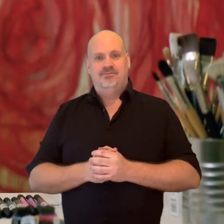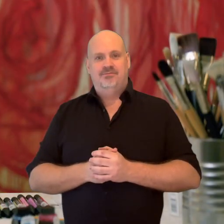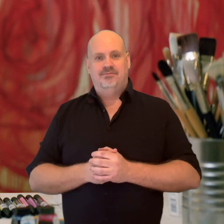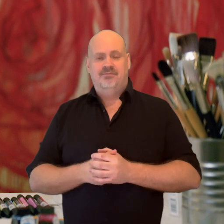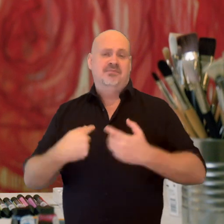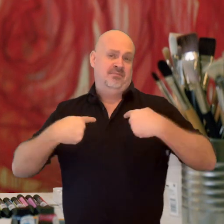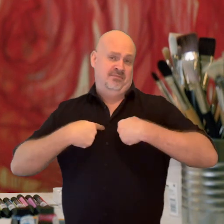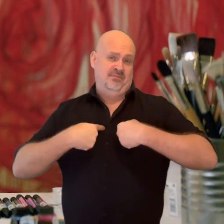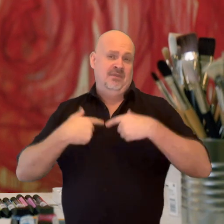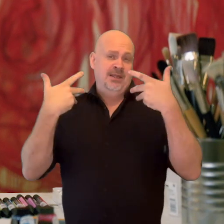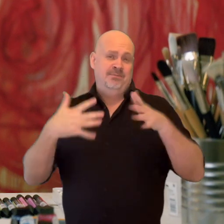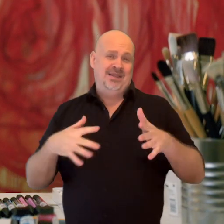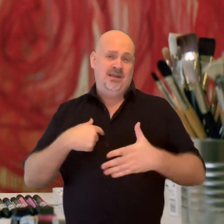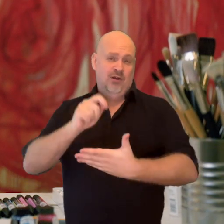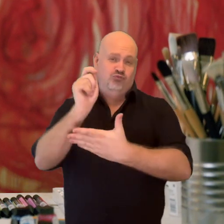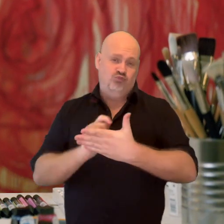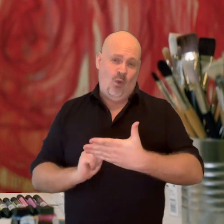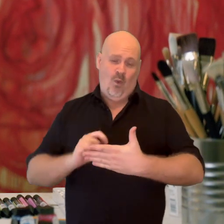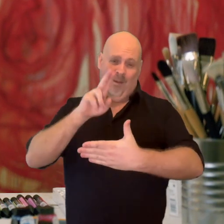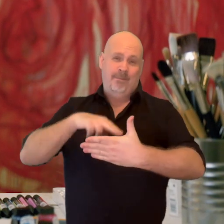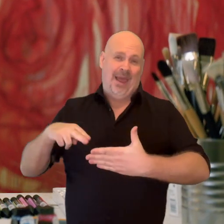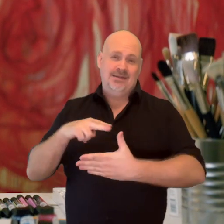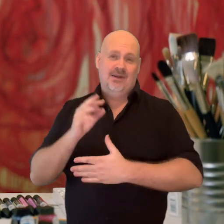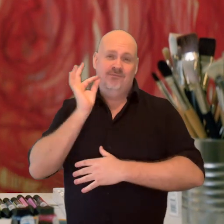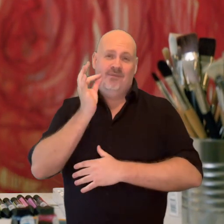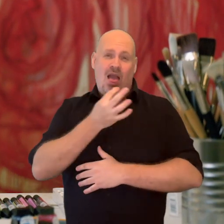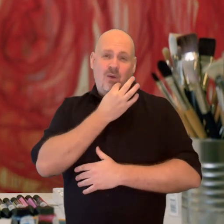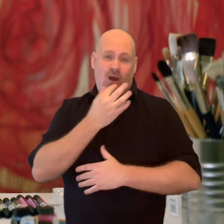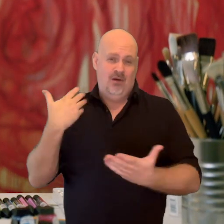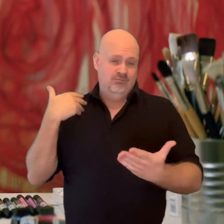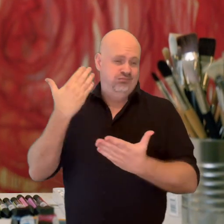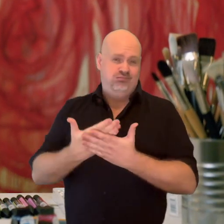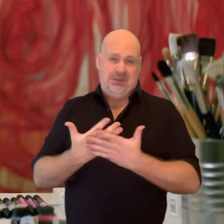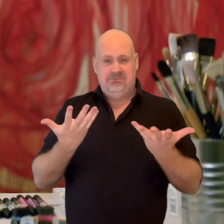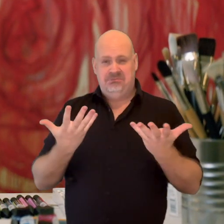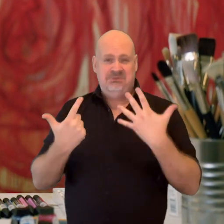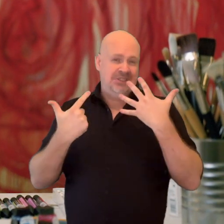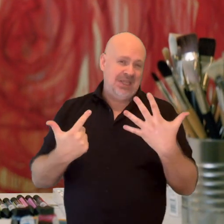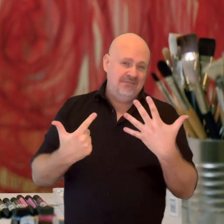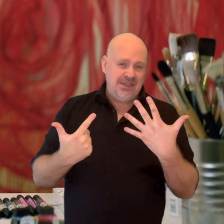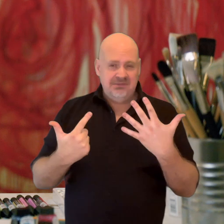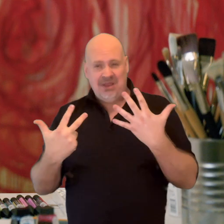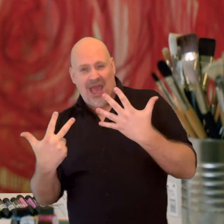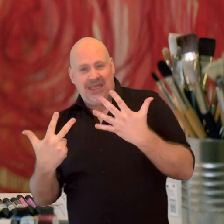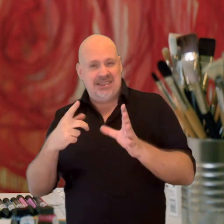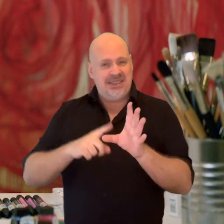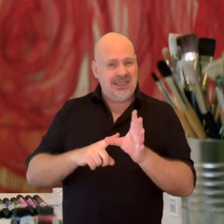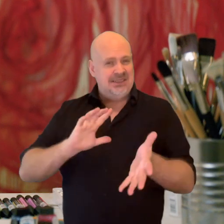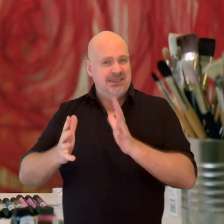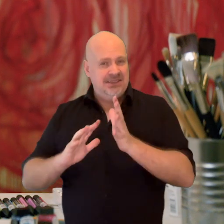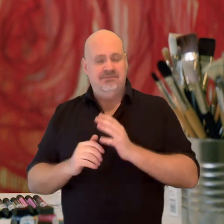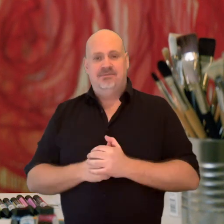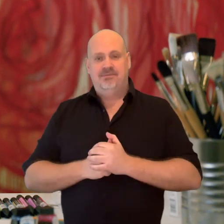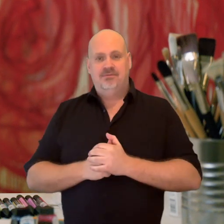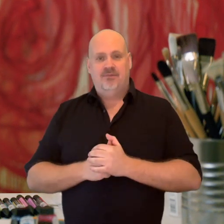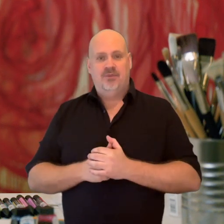I've been drawing and painting flowers for probably about 7-8 years, and when I